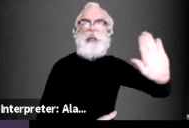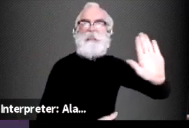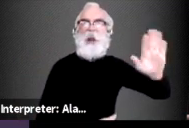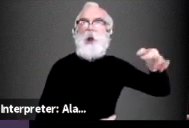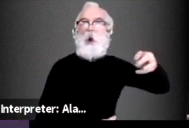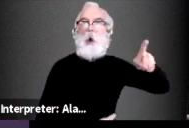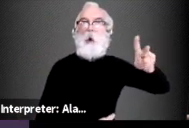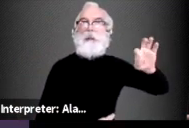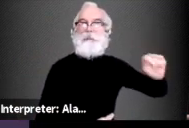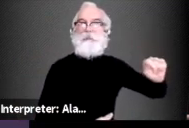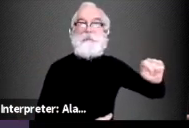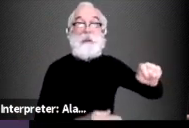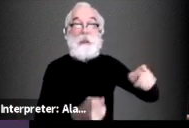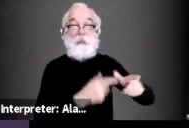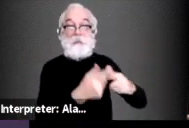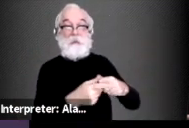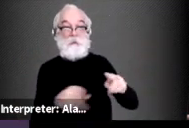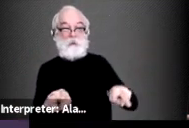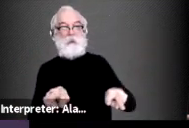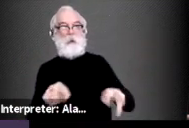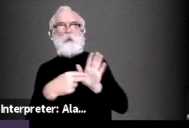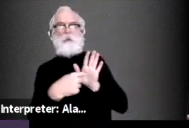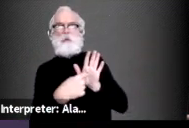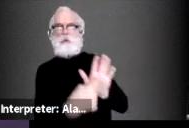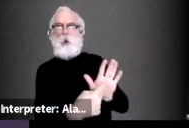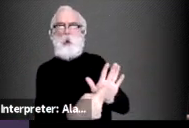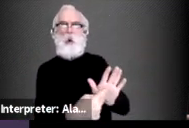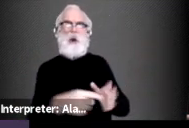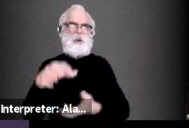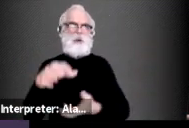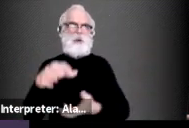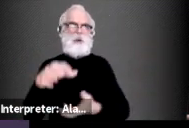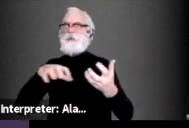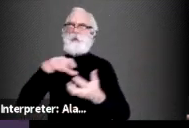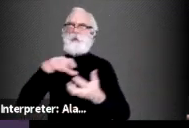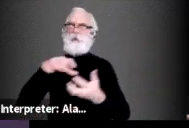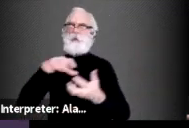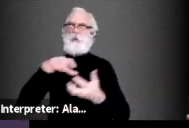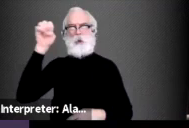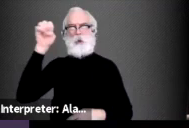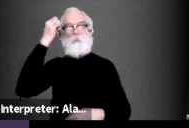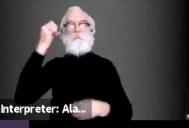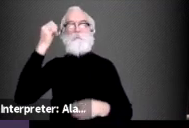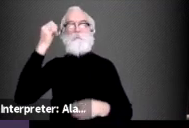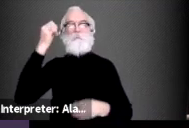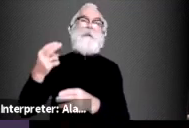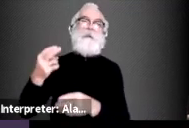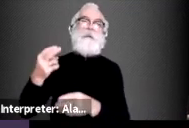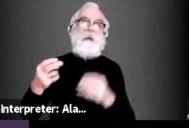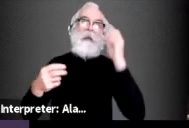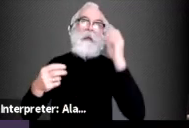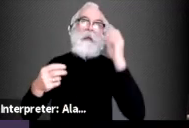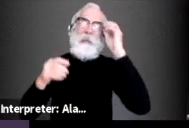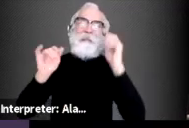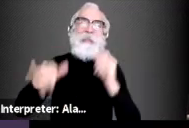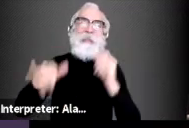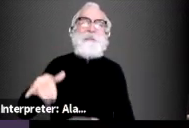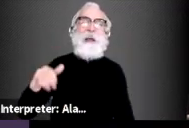confused Europe refers to Great Britain as Jack, for Union Jack, its flag. It